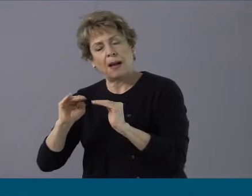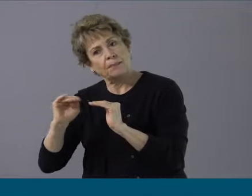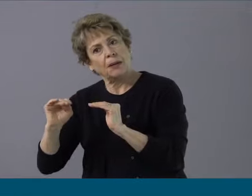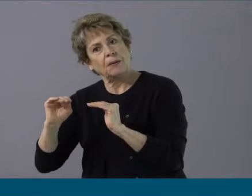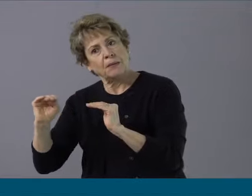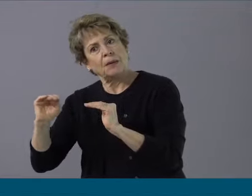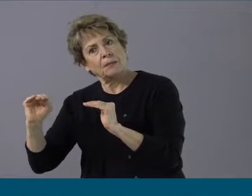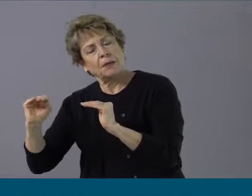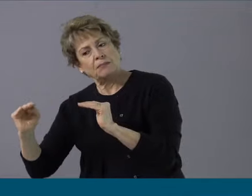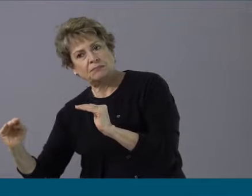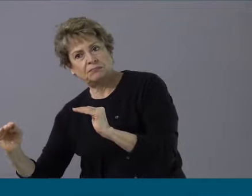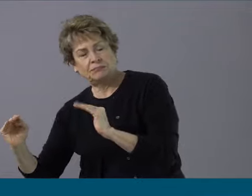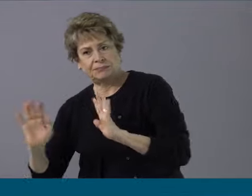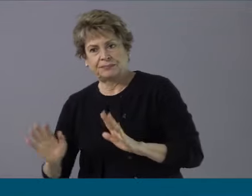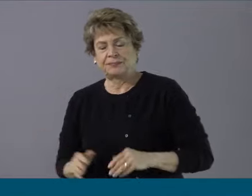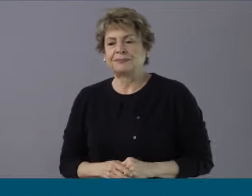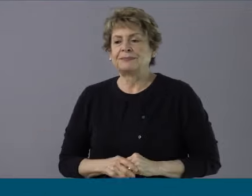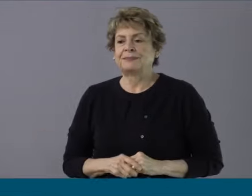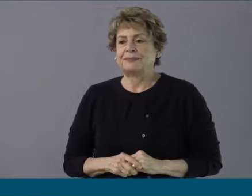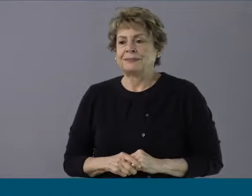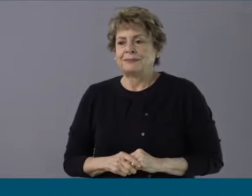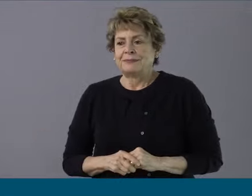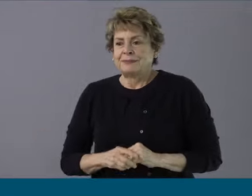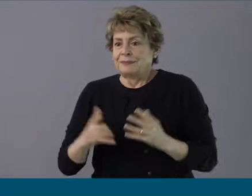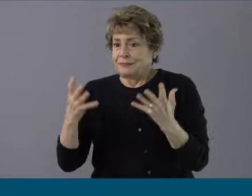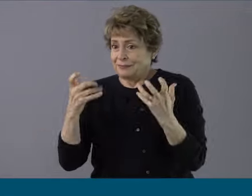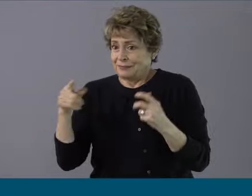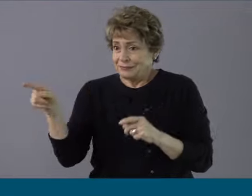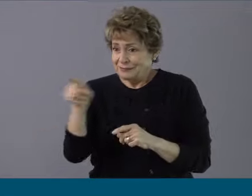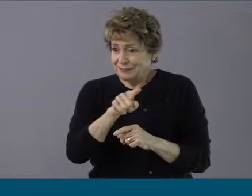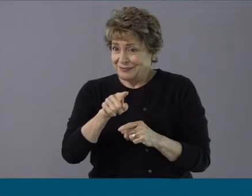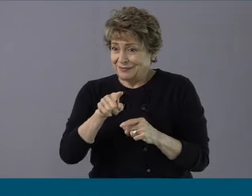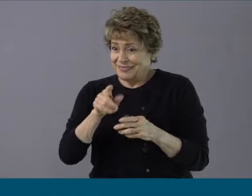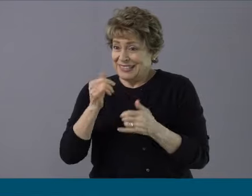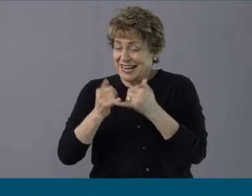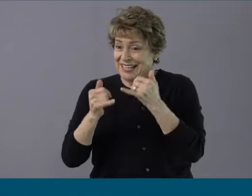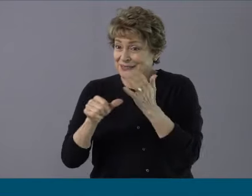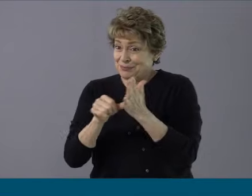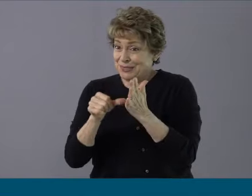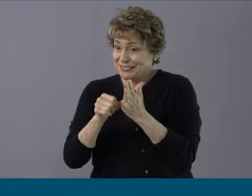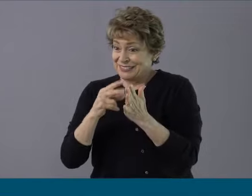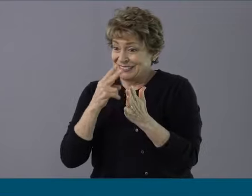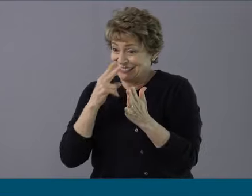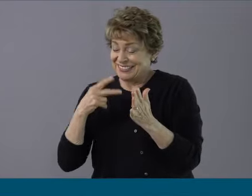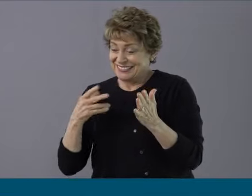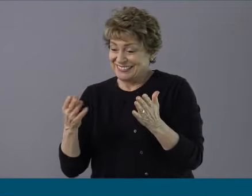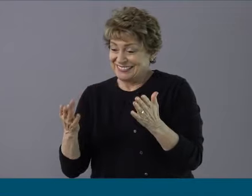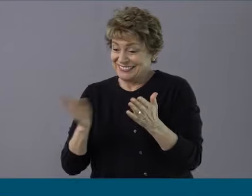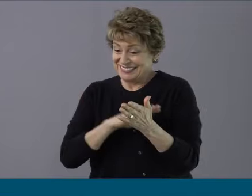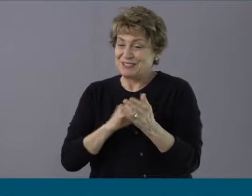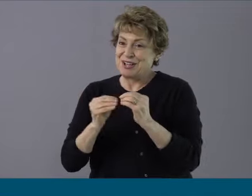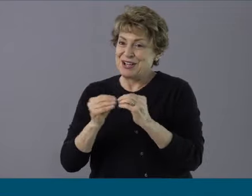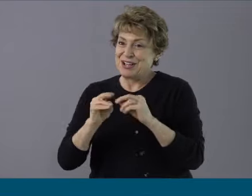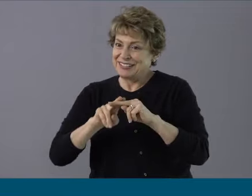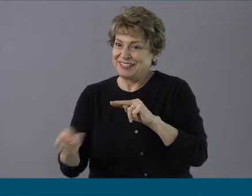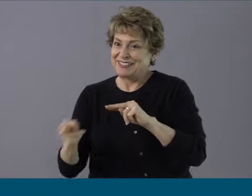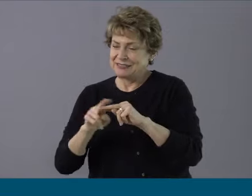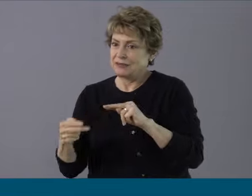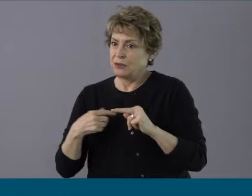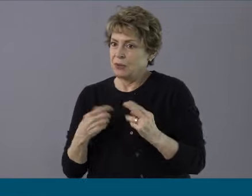the page below that. That's where new cases are decreasing. Today there's only 2 states there, Delaware and Maine,